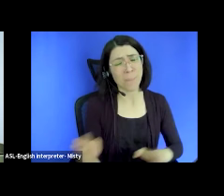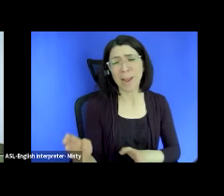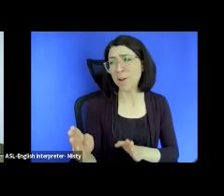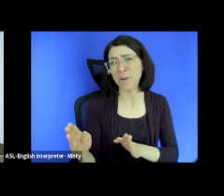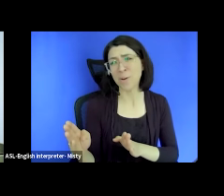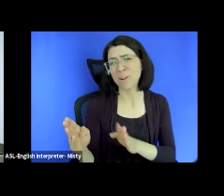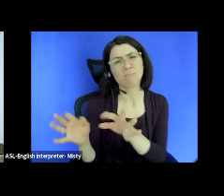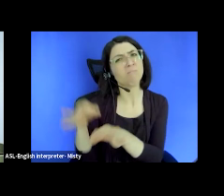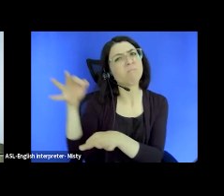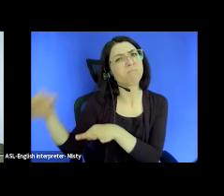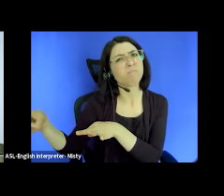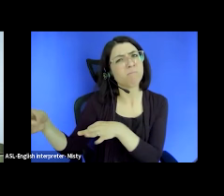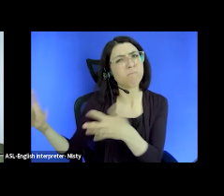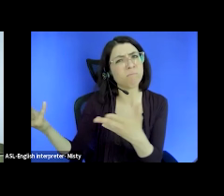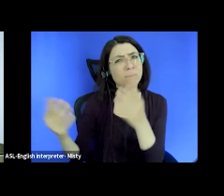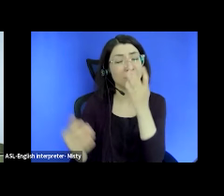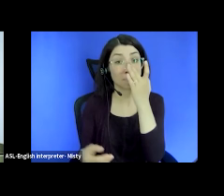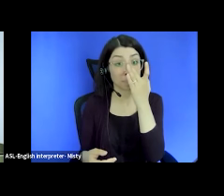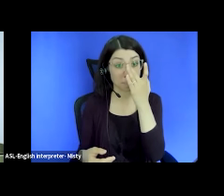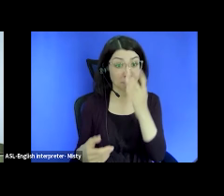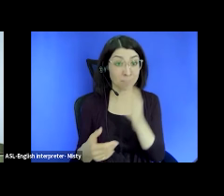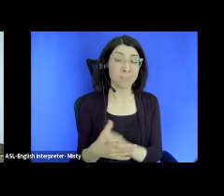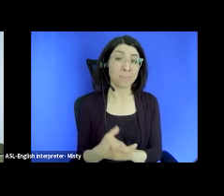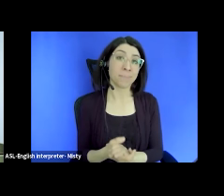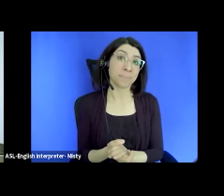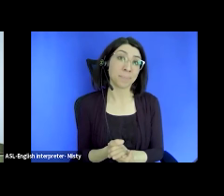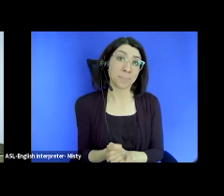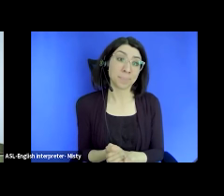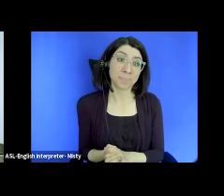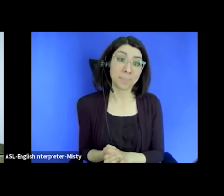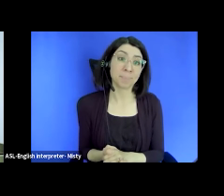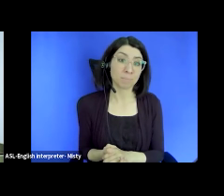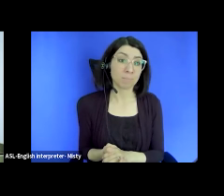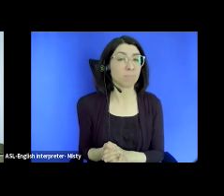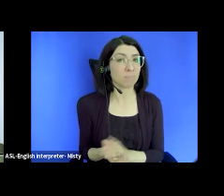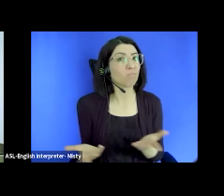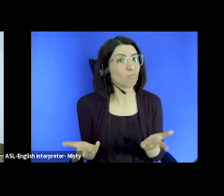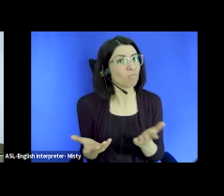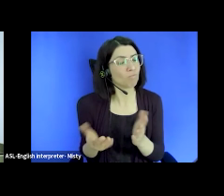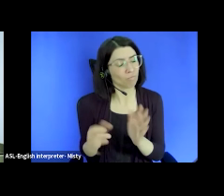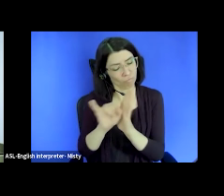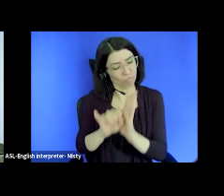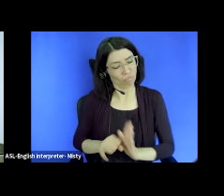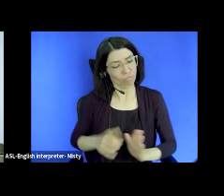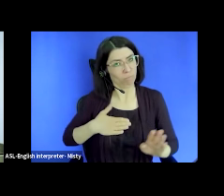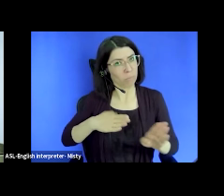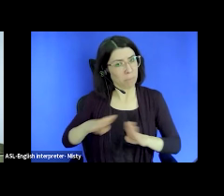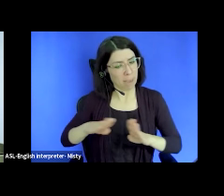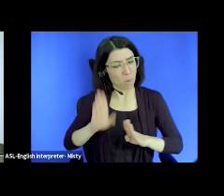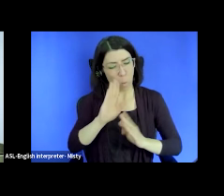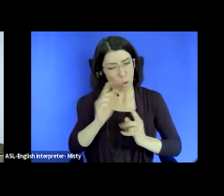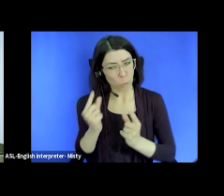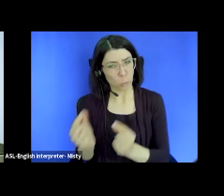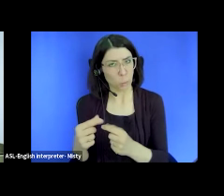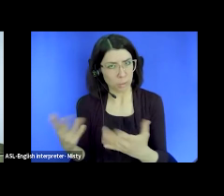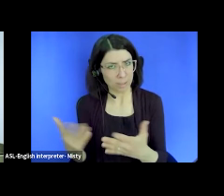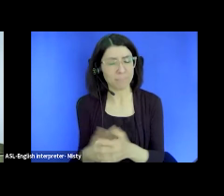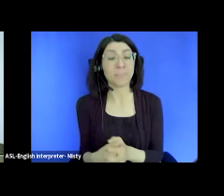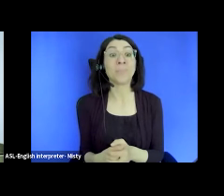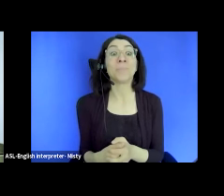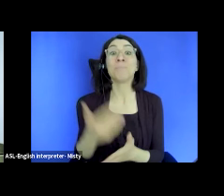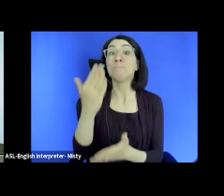catch up with her, right? So then we're starting to sort of really be specific with the behaviors. And step 5, so let's carry